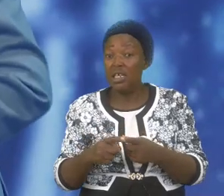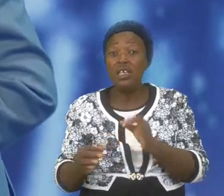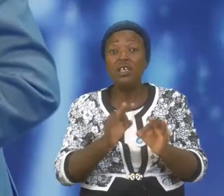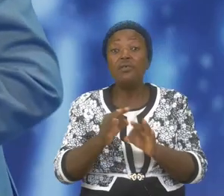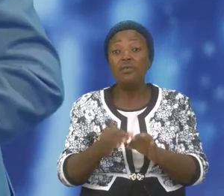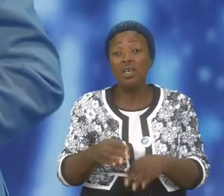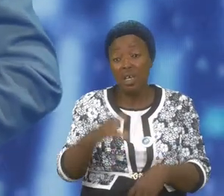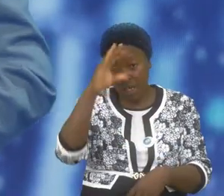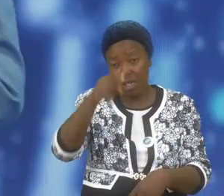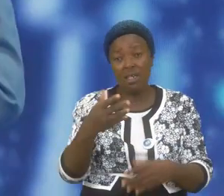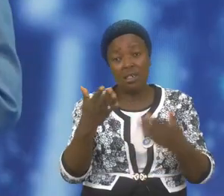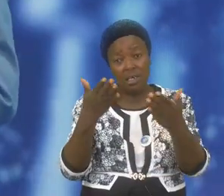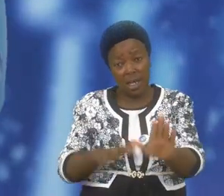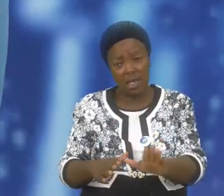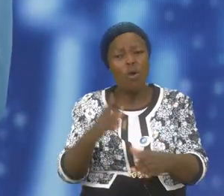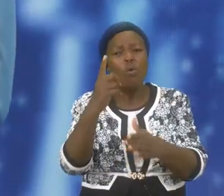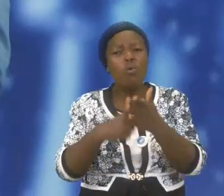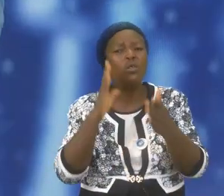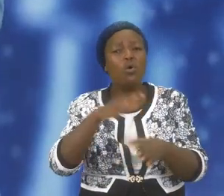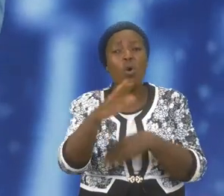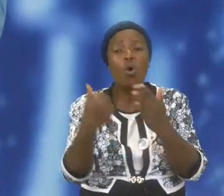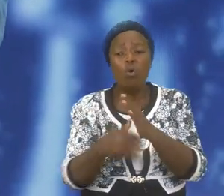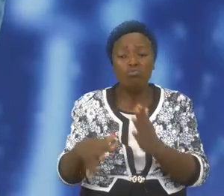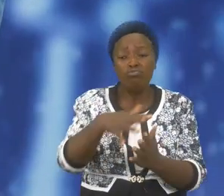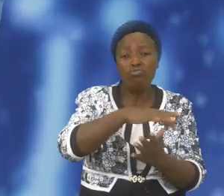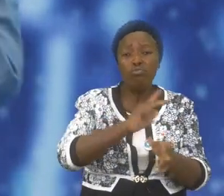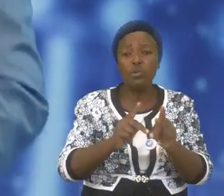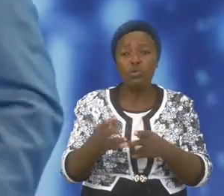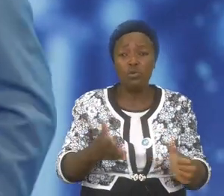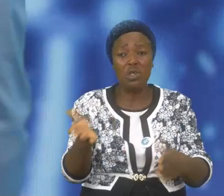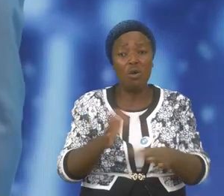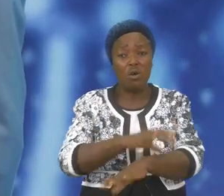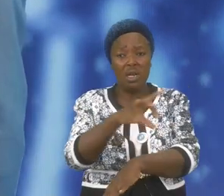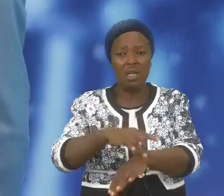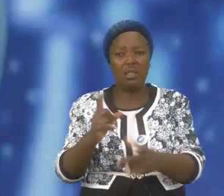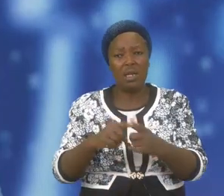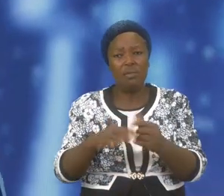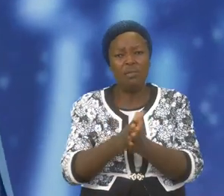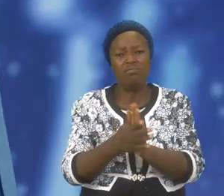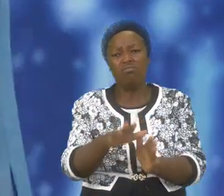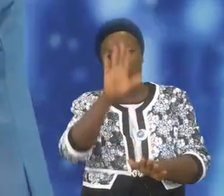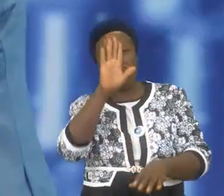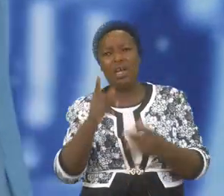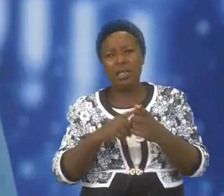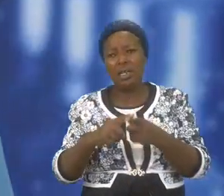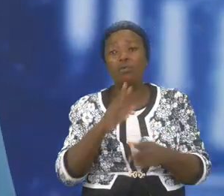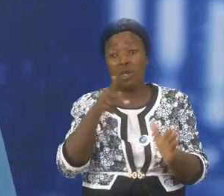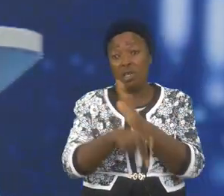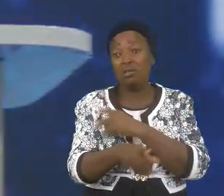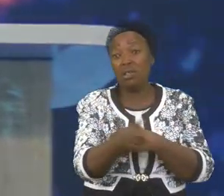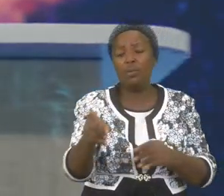he threatened he will kill them. And he meant it. He was serious about that. And